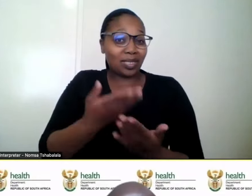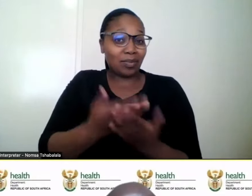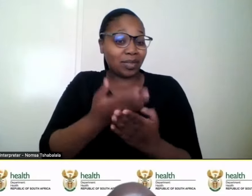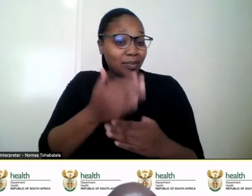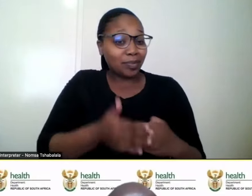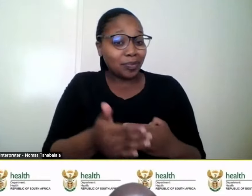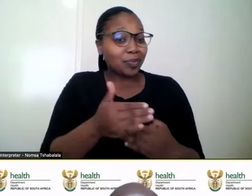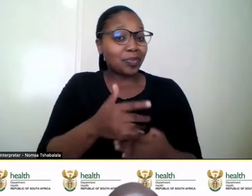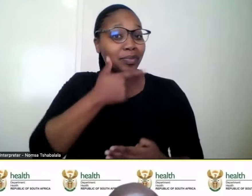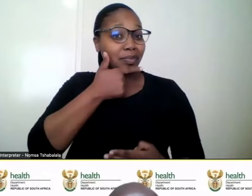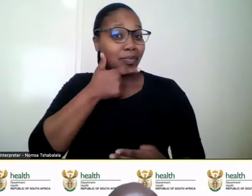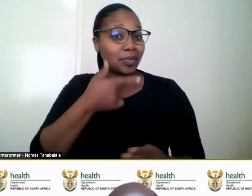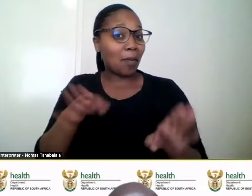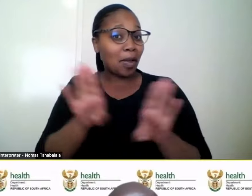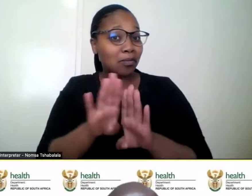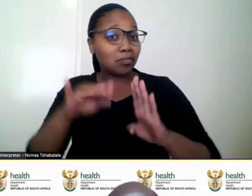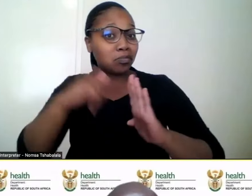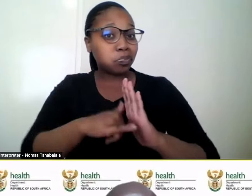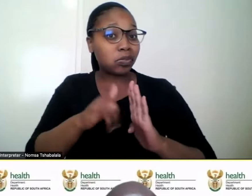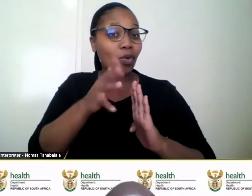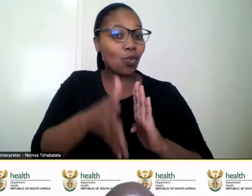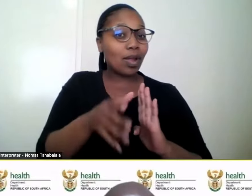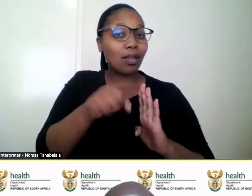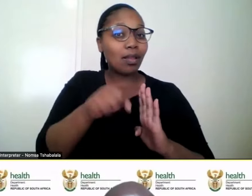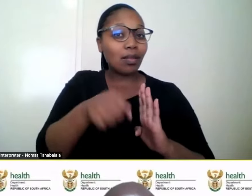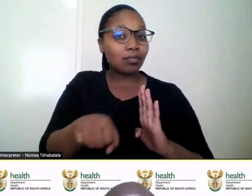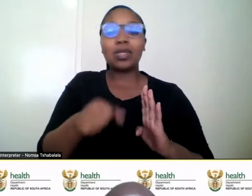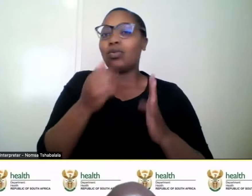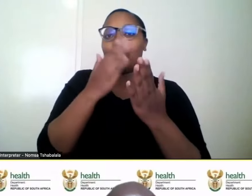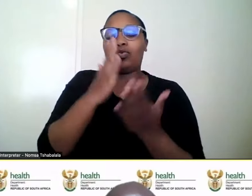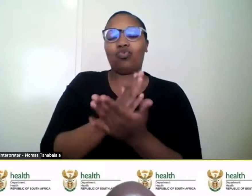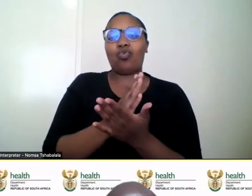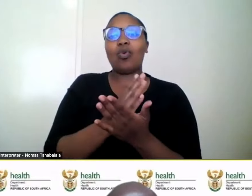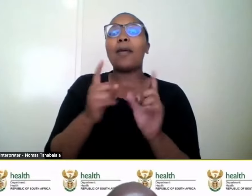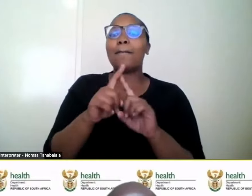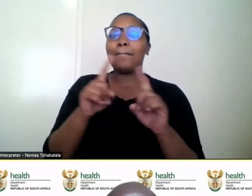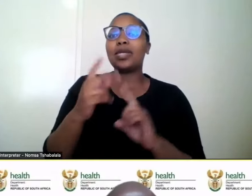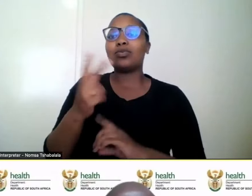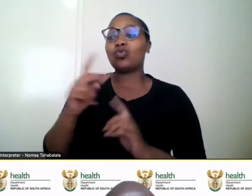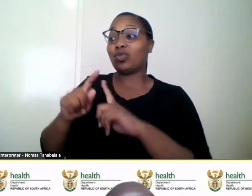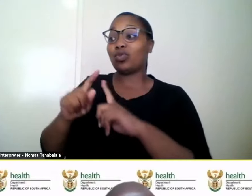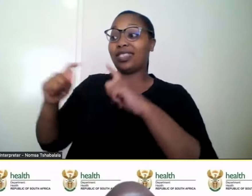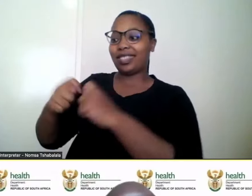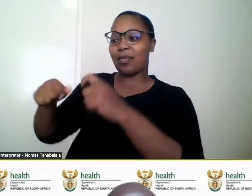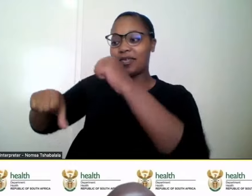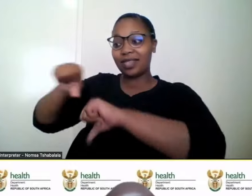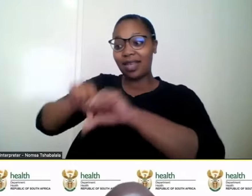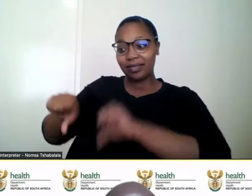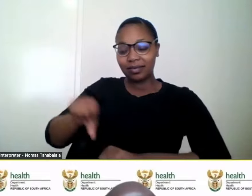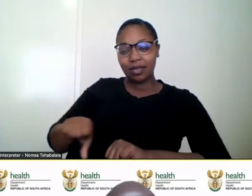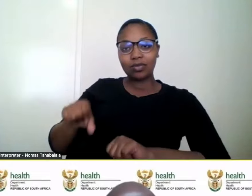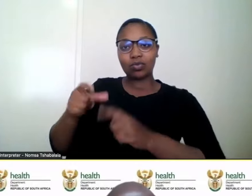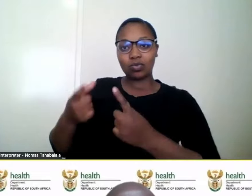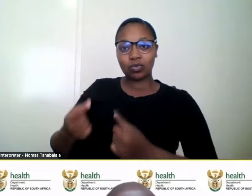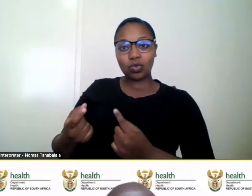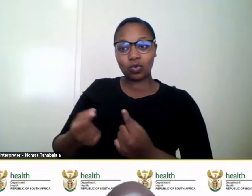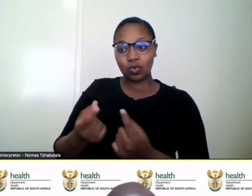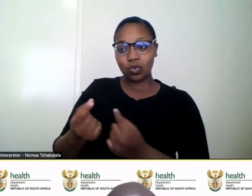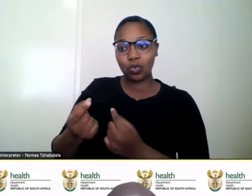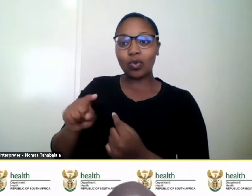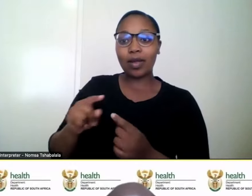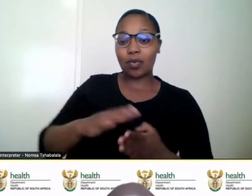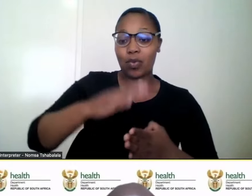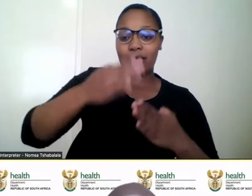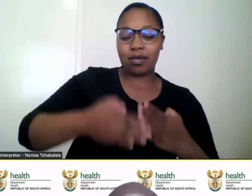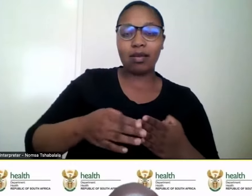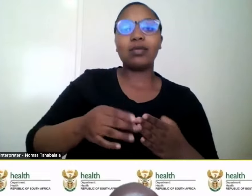as also, while the team of scientists will be studying and giving us further information over the weekend, will be more